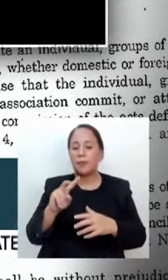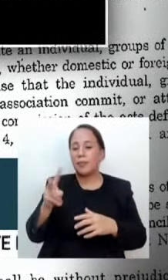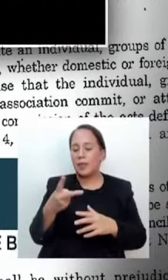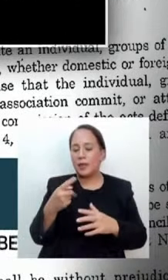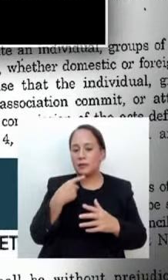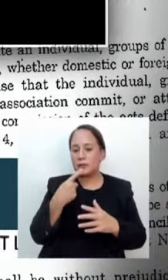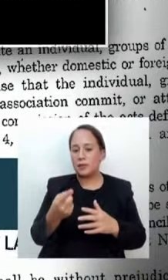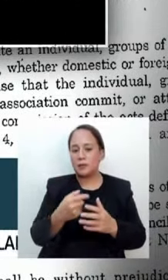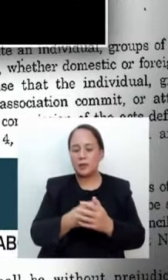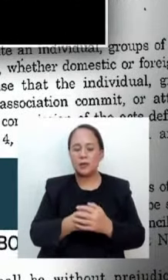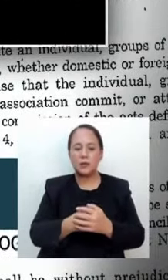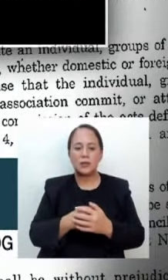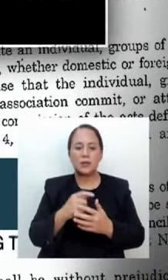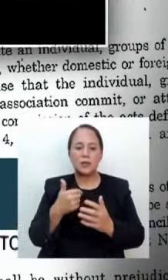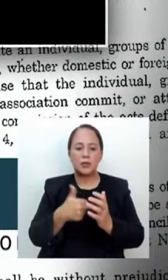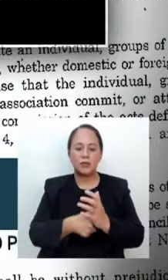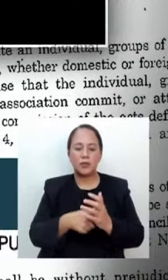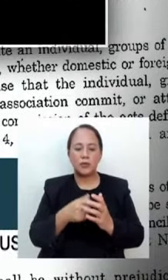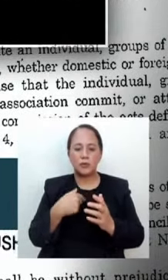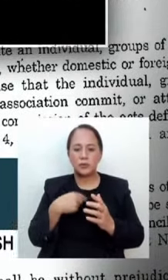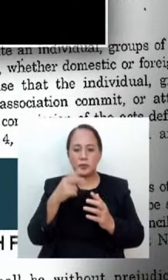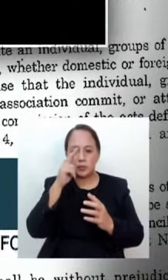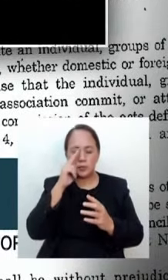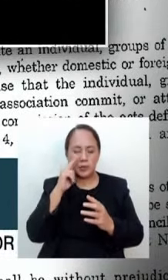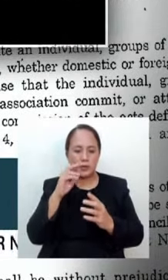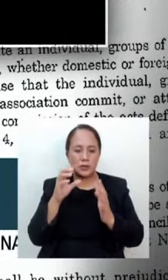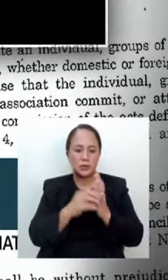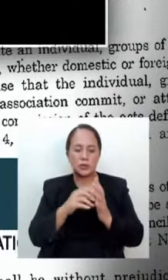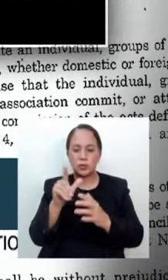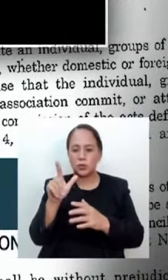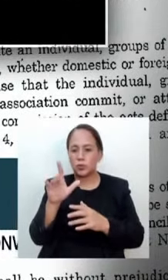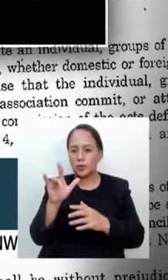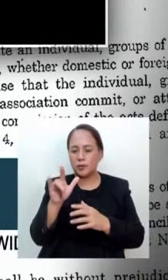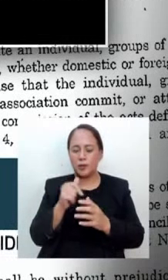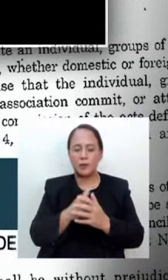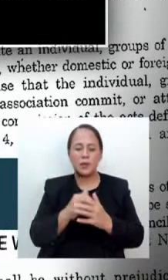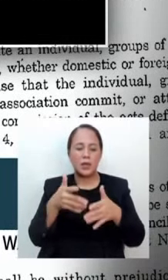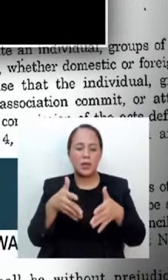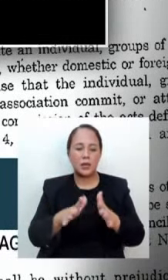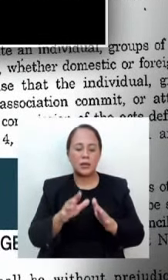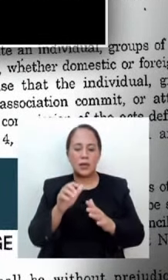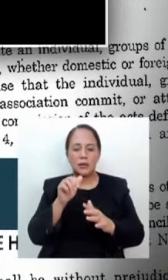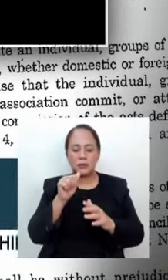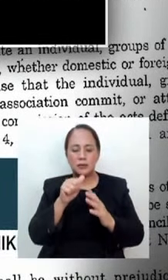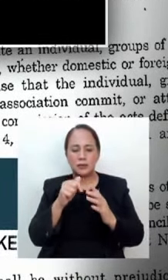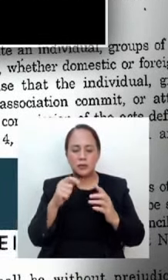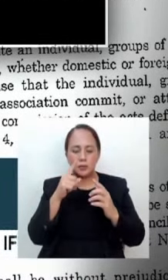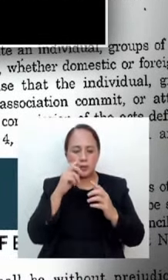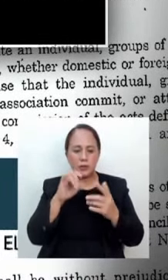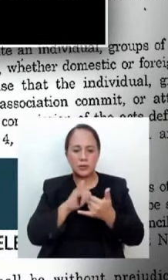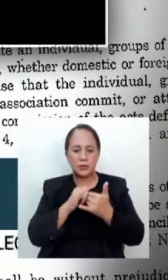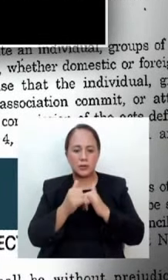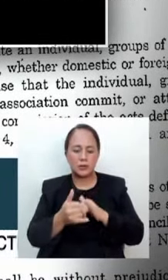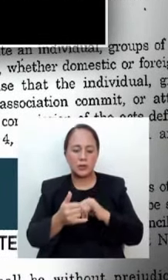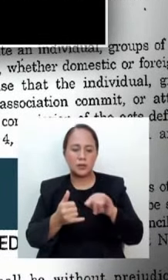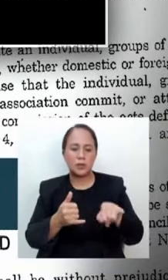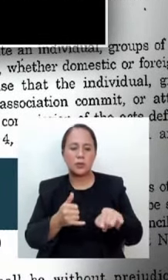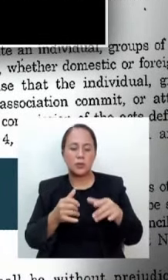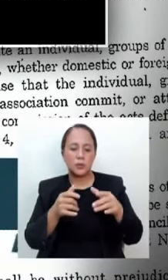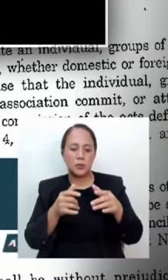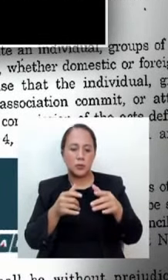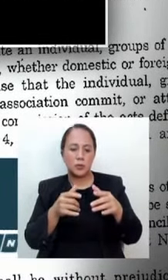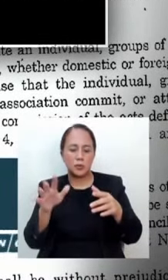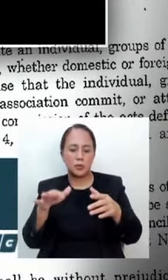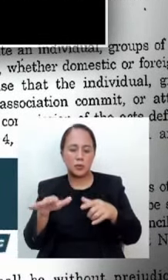down is the second mode for designating terrorists under Section 25, which allows the Anti-Terrorism Council to adopt requests for designations by